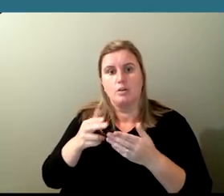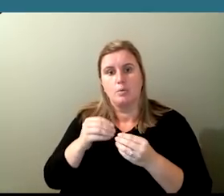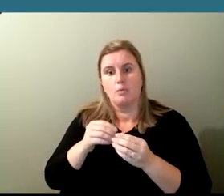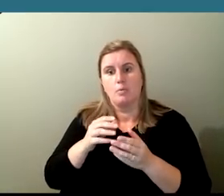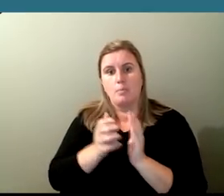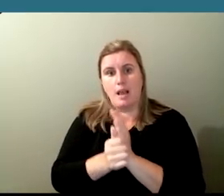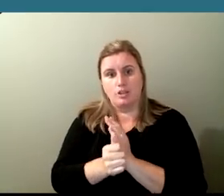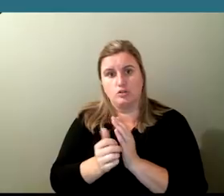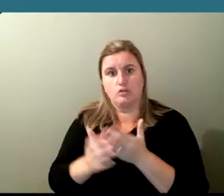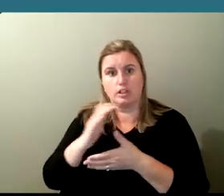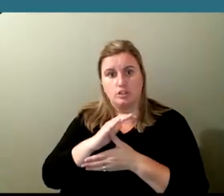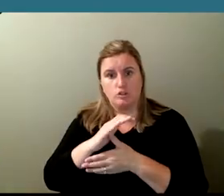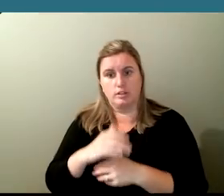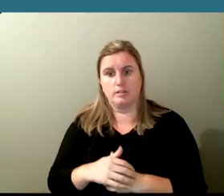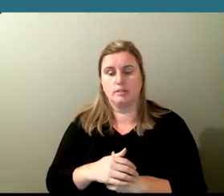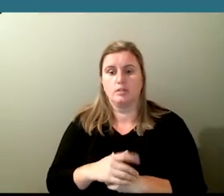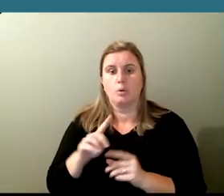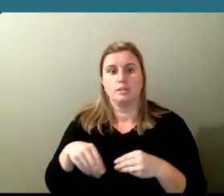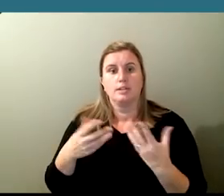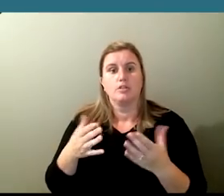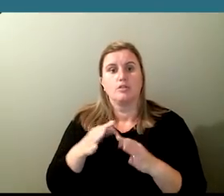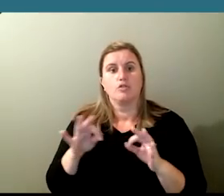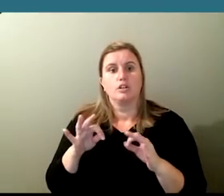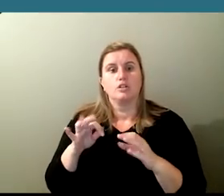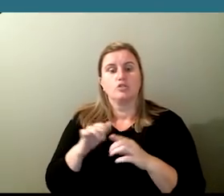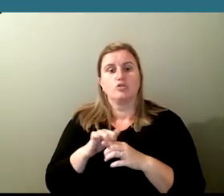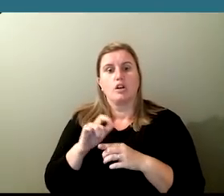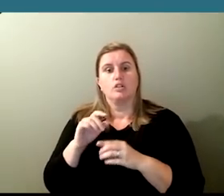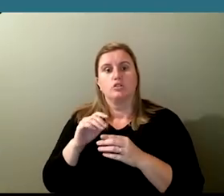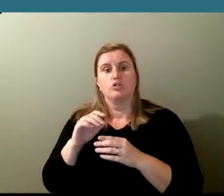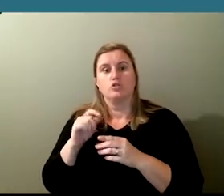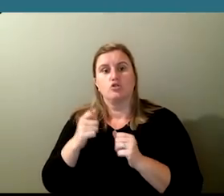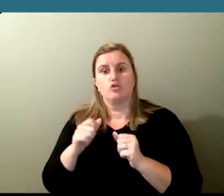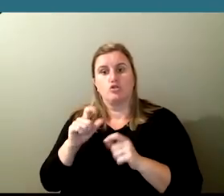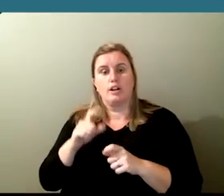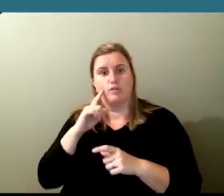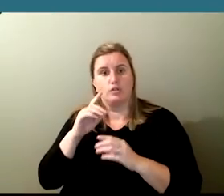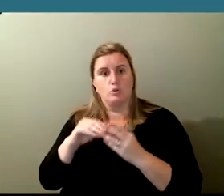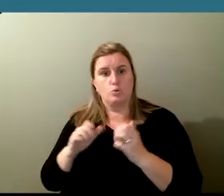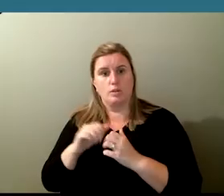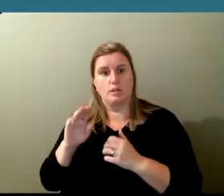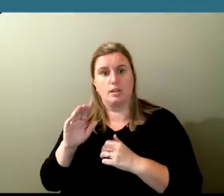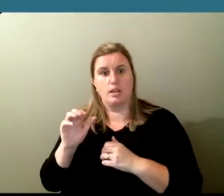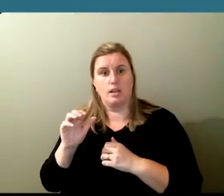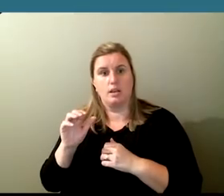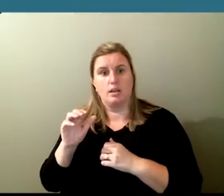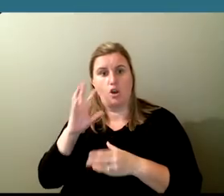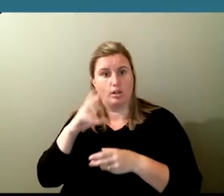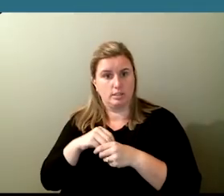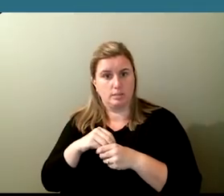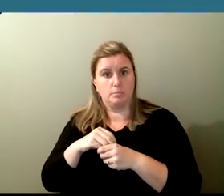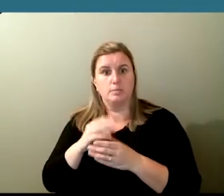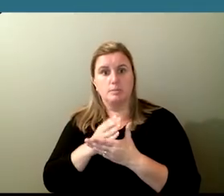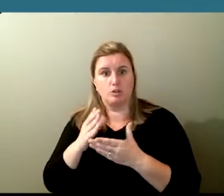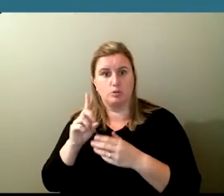criteria when delivering discrete child training for students with ASD. Robinson in 2011 also used an abbreviated